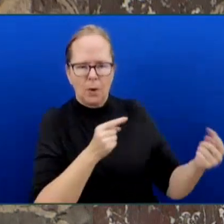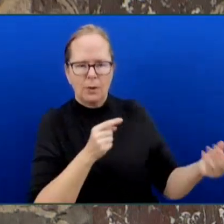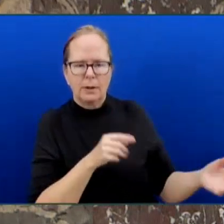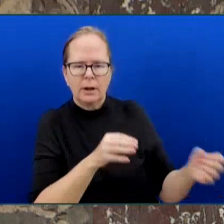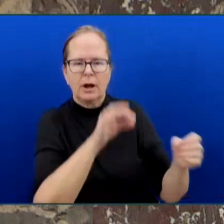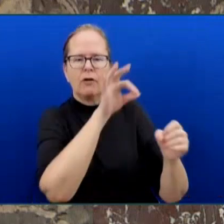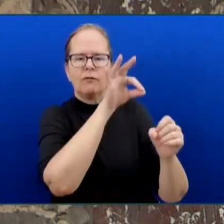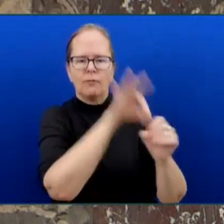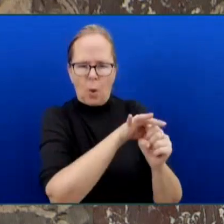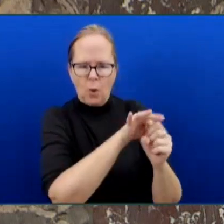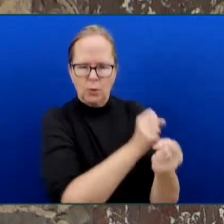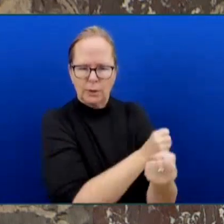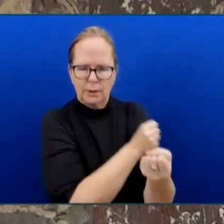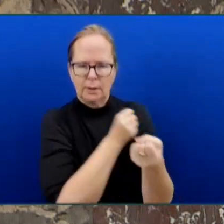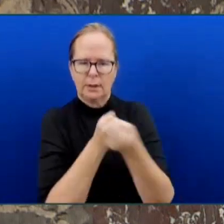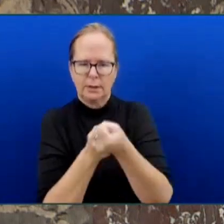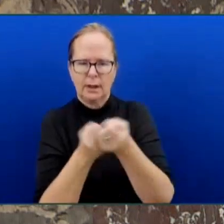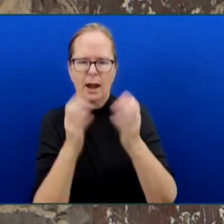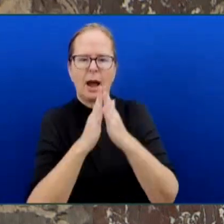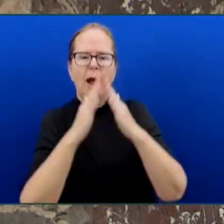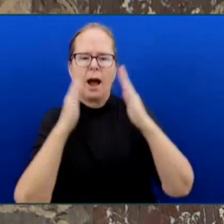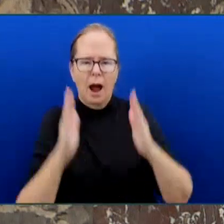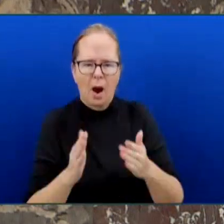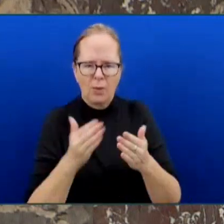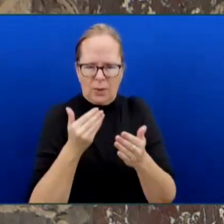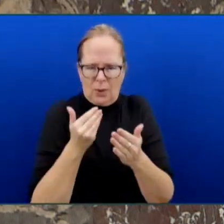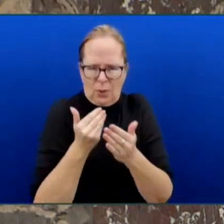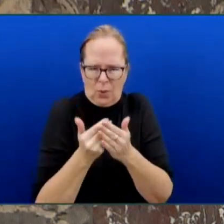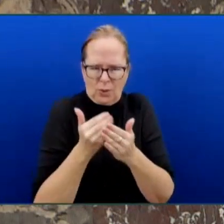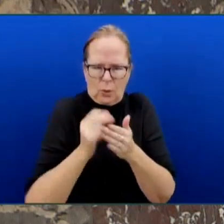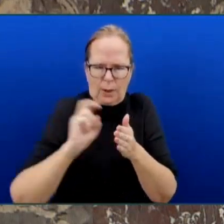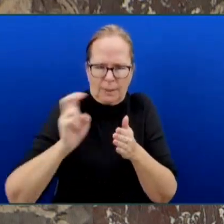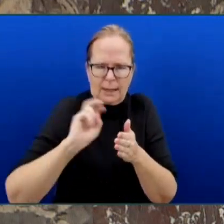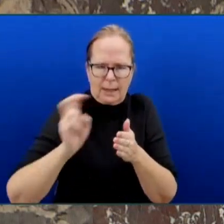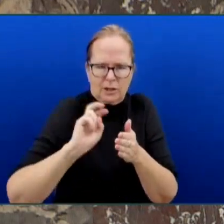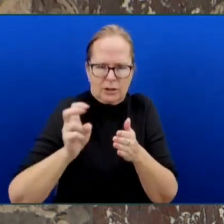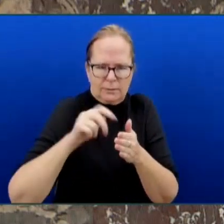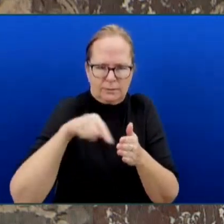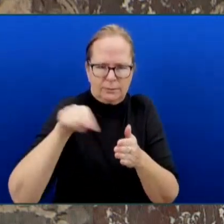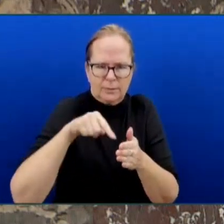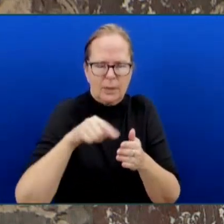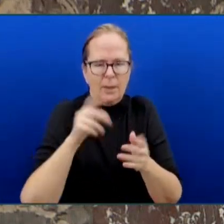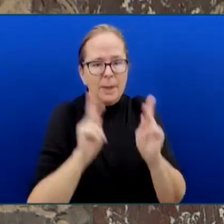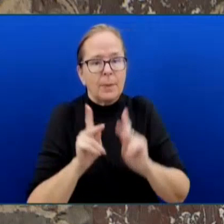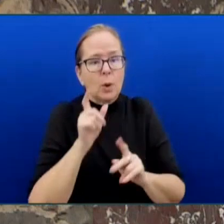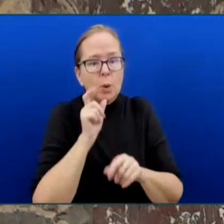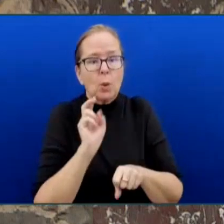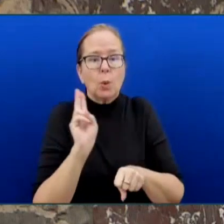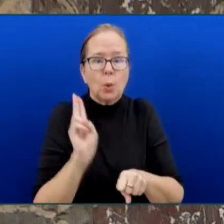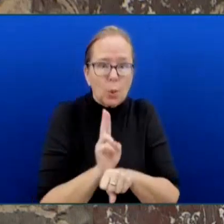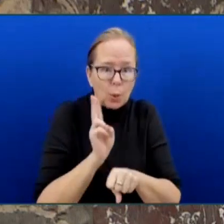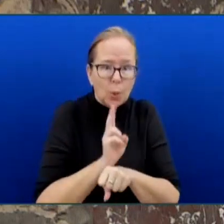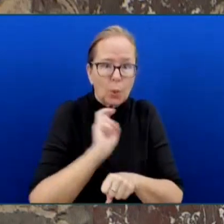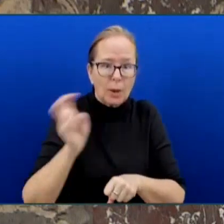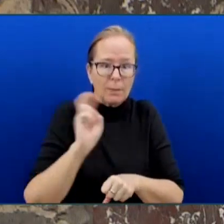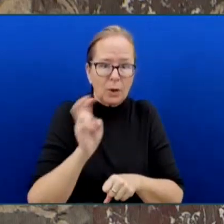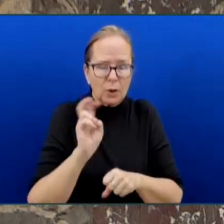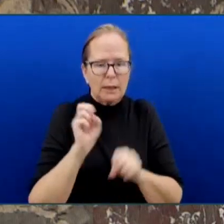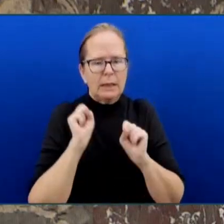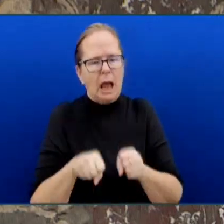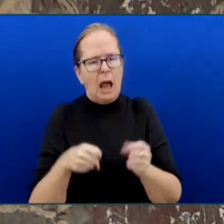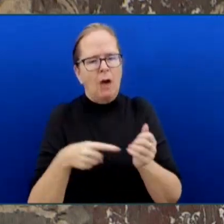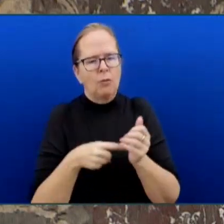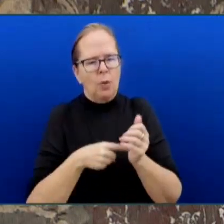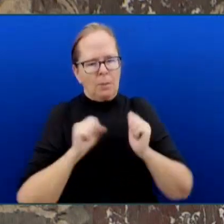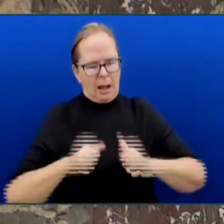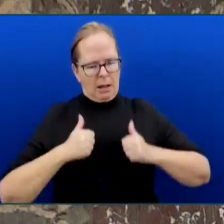use transit can actually afford to live in. I hope he takes the opportunity because